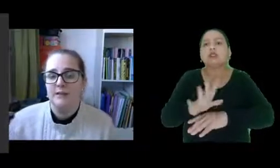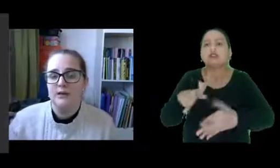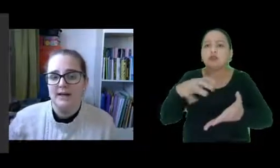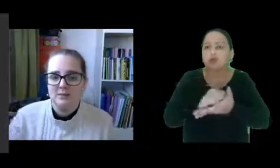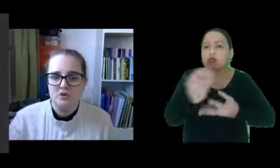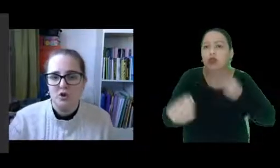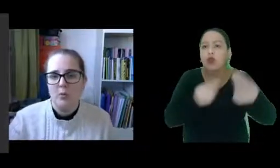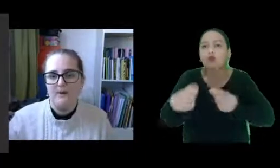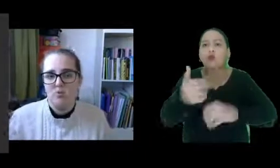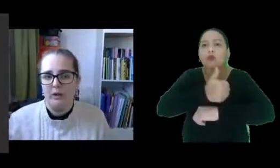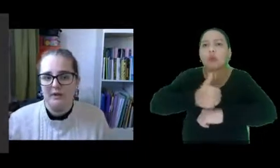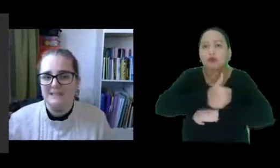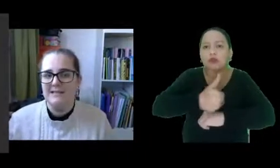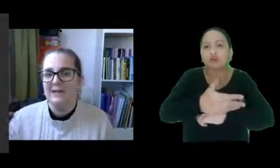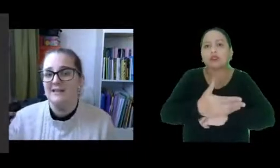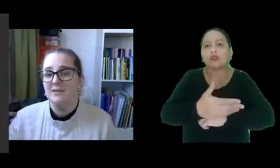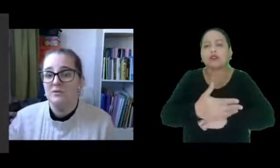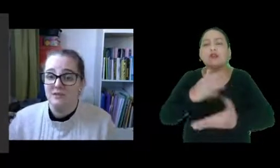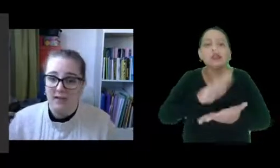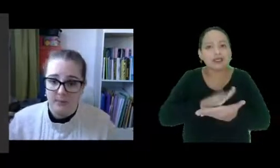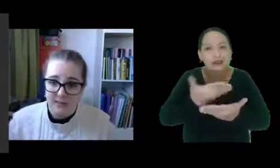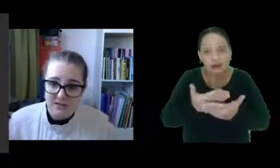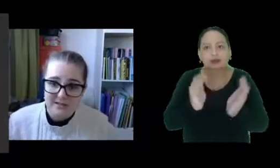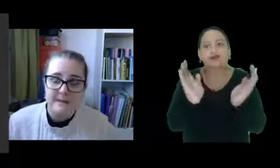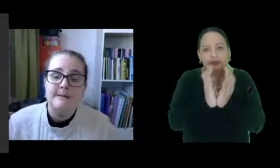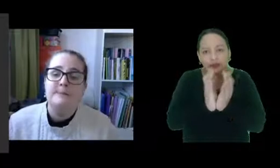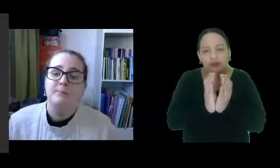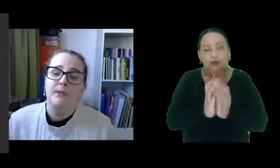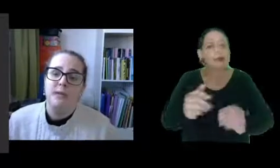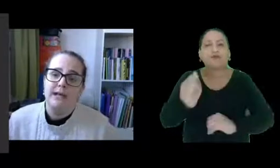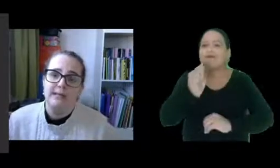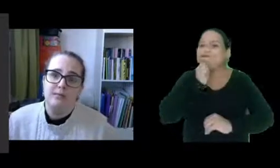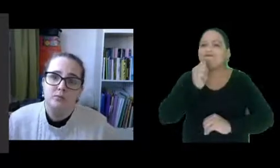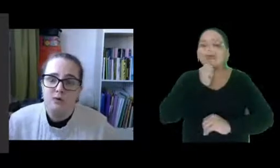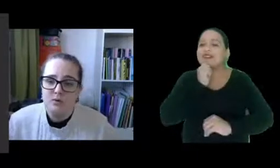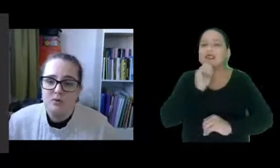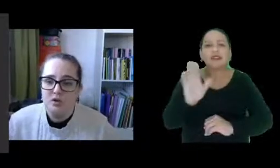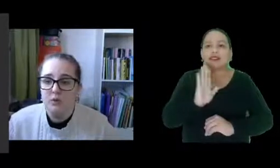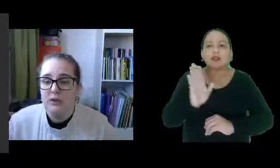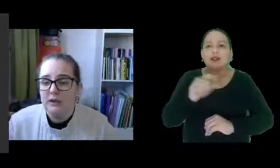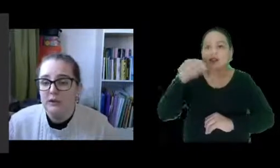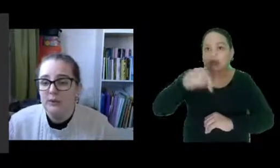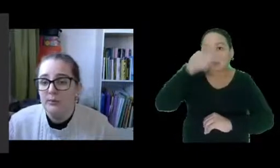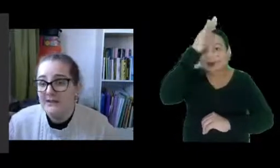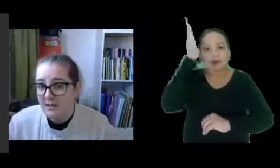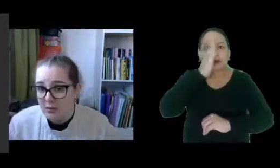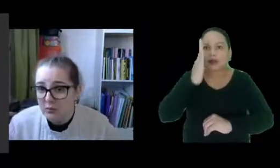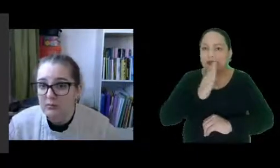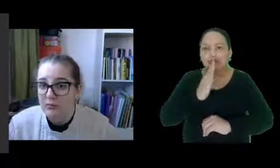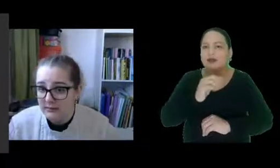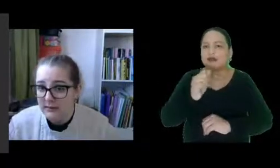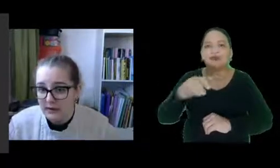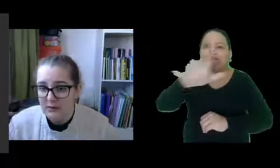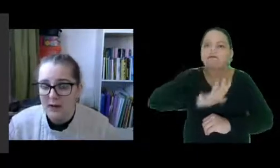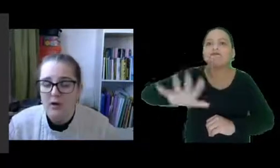register of occupations in the class of interpreters. The interpreter guide is not constituted in